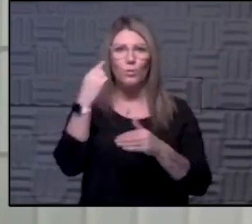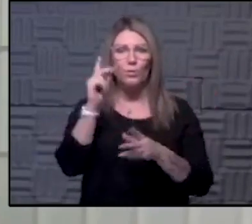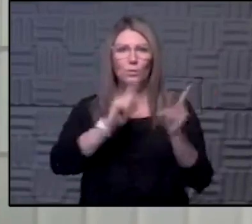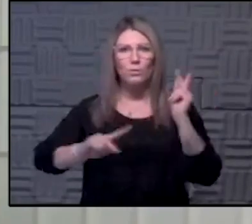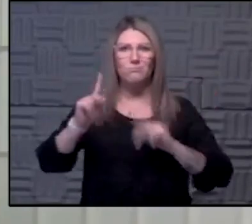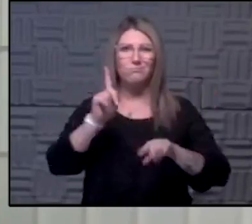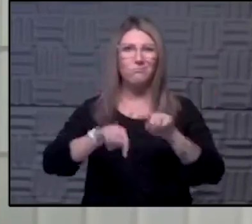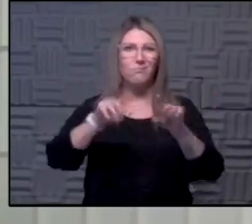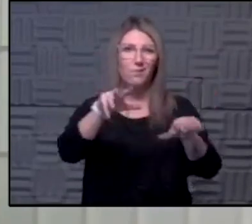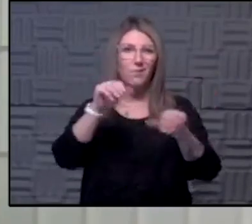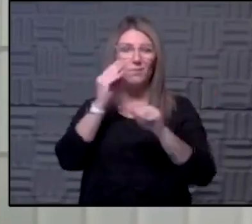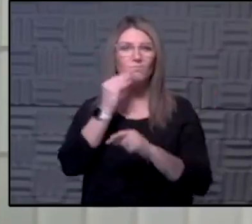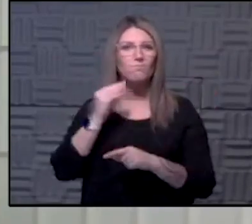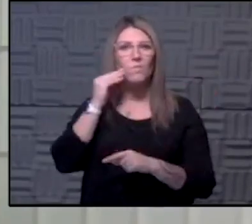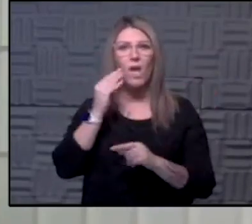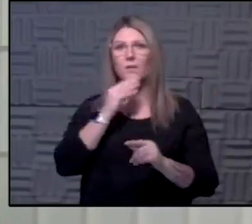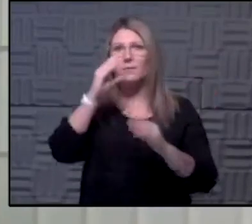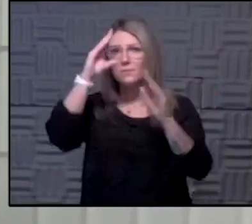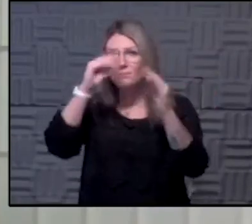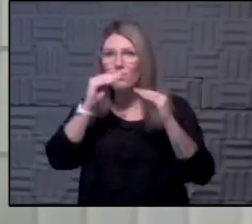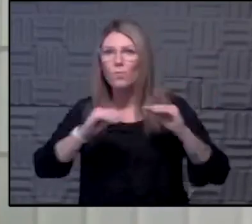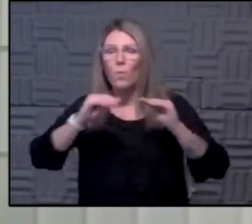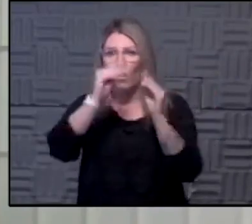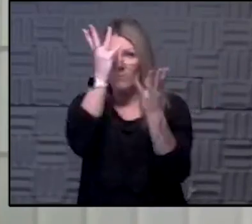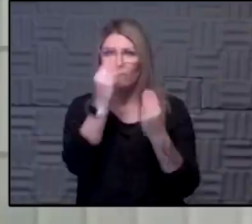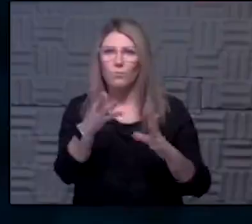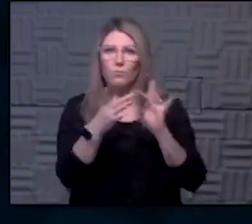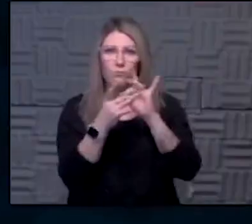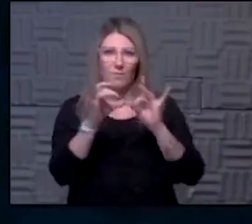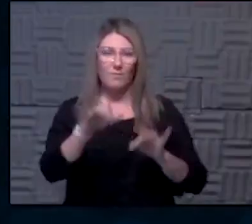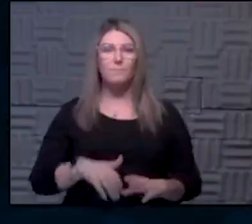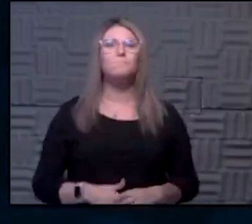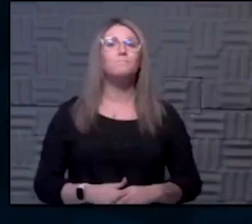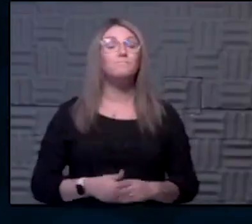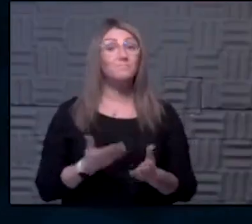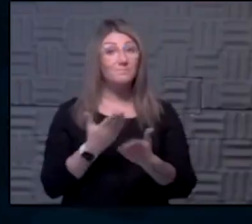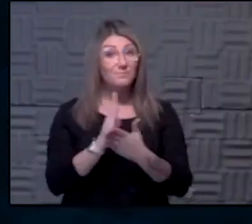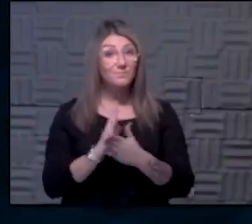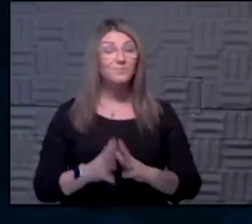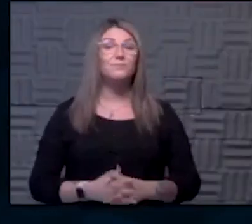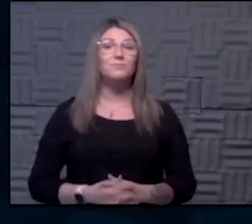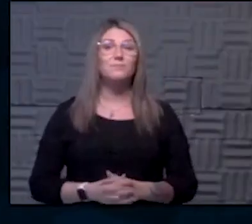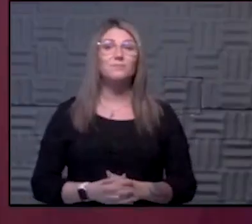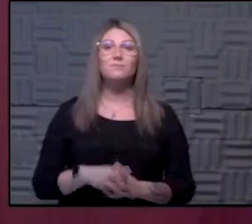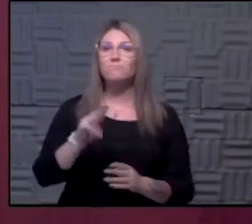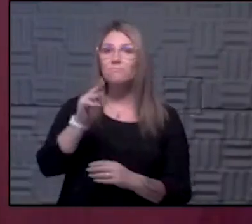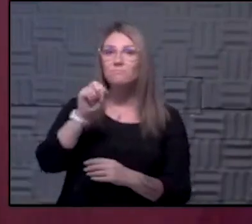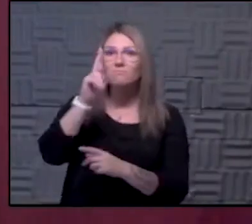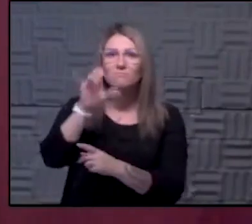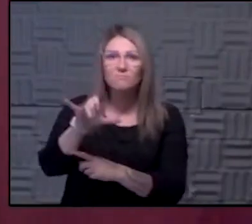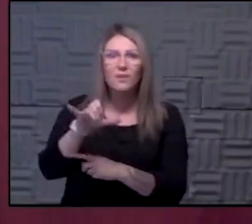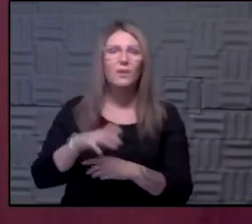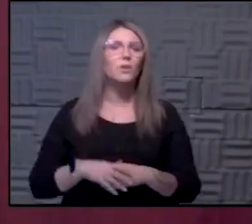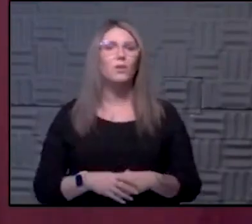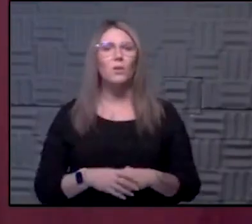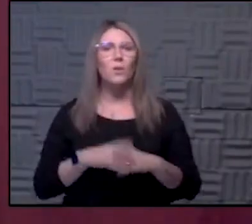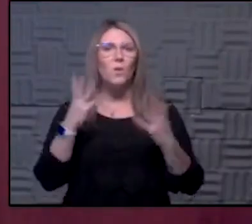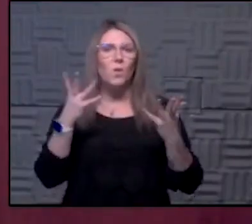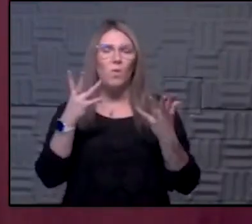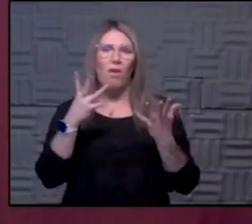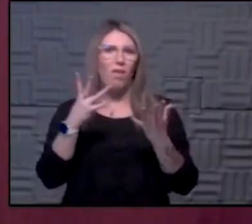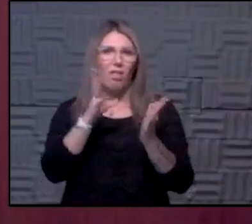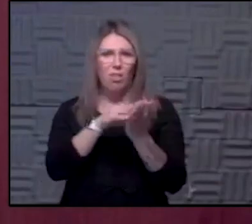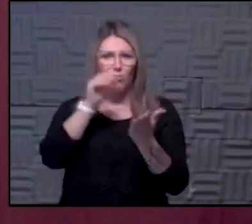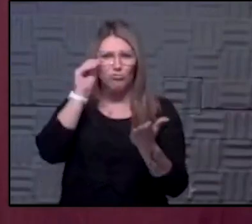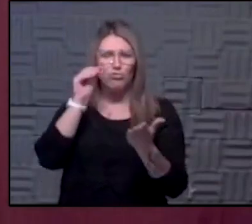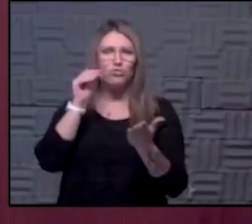I expect more information and more details coming out soon about that. all right. Mary wants to know, what are the lessons learned